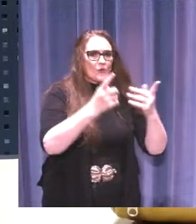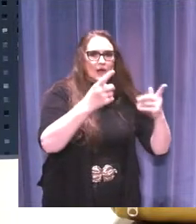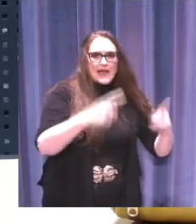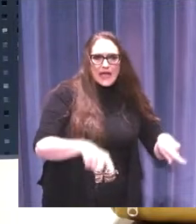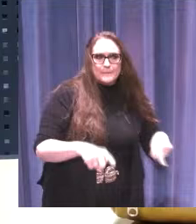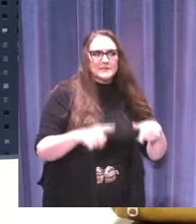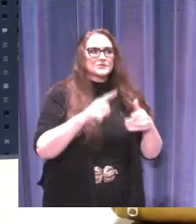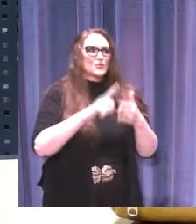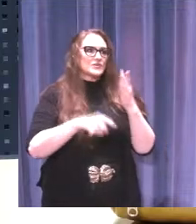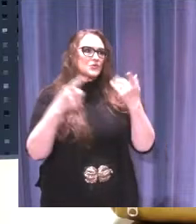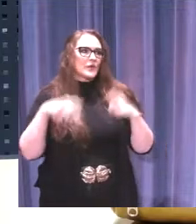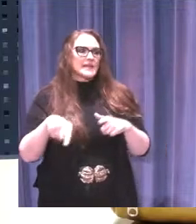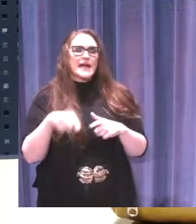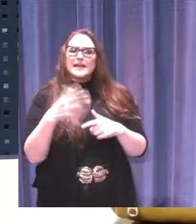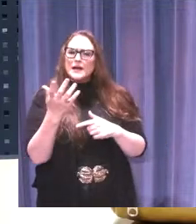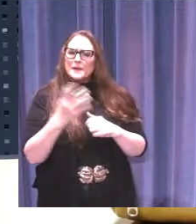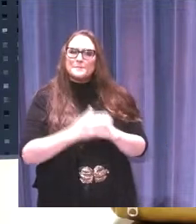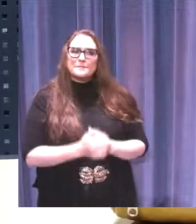going on.